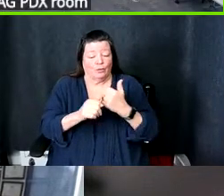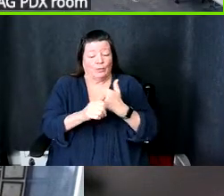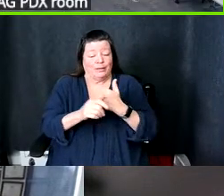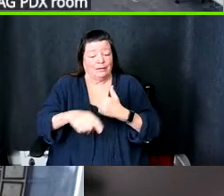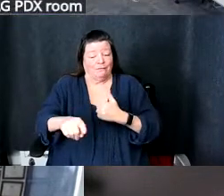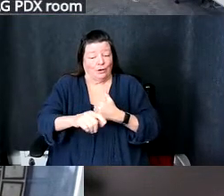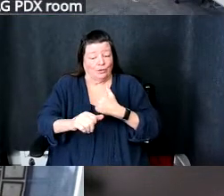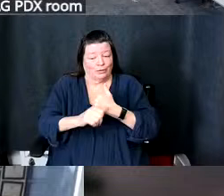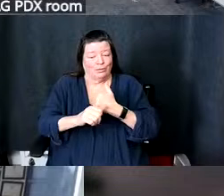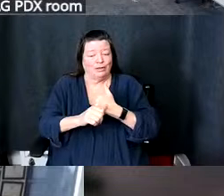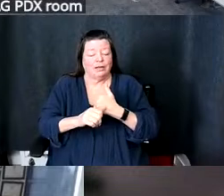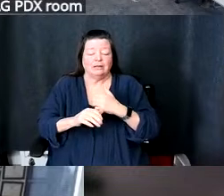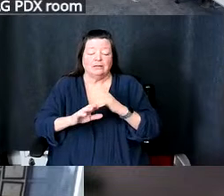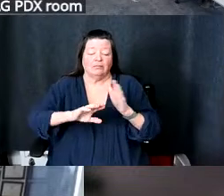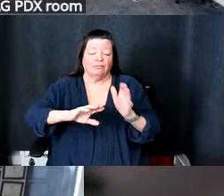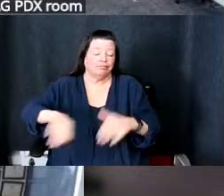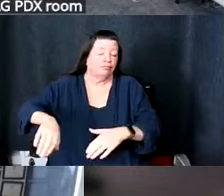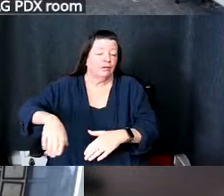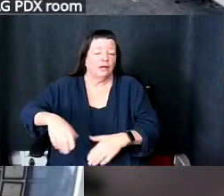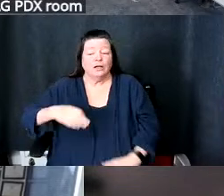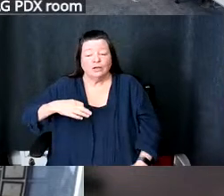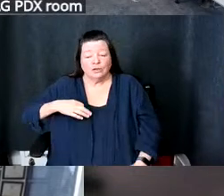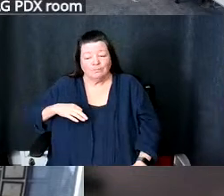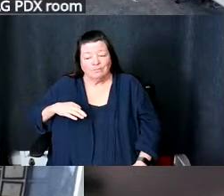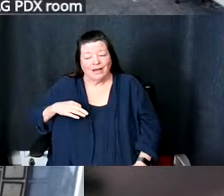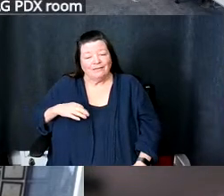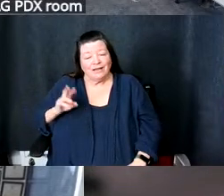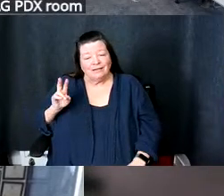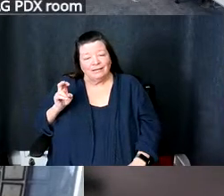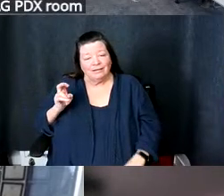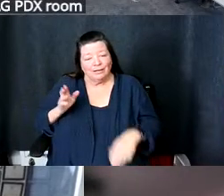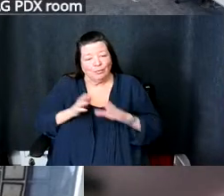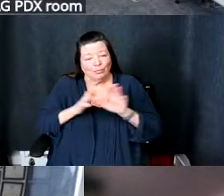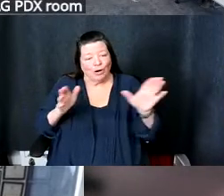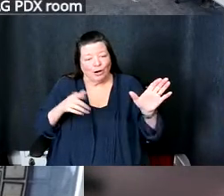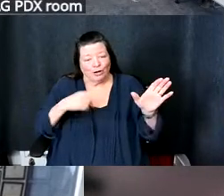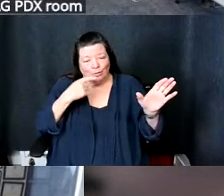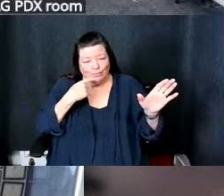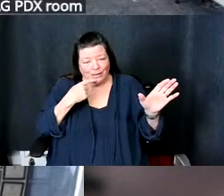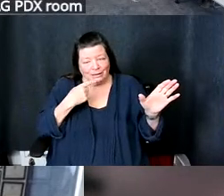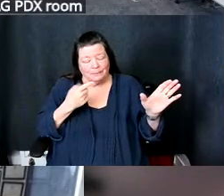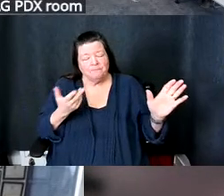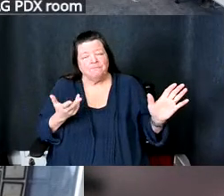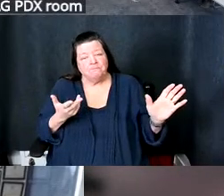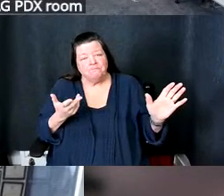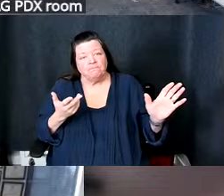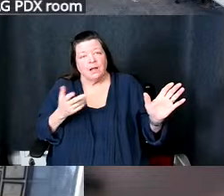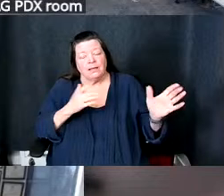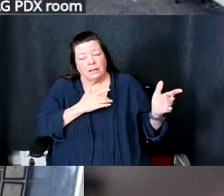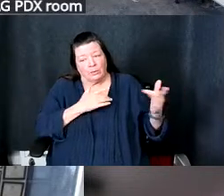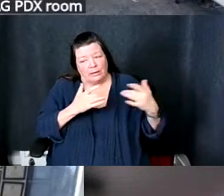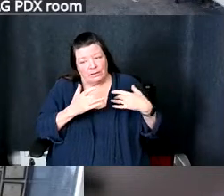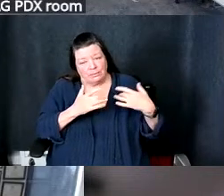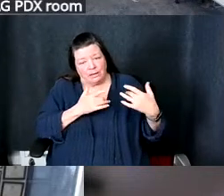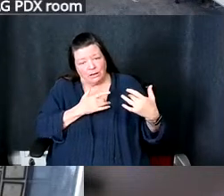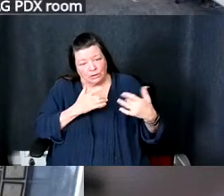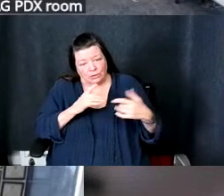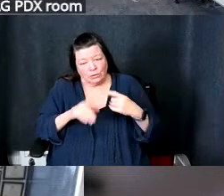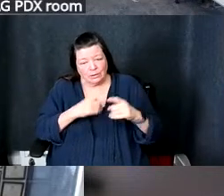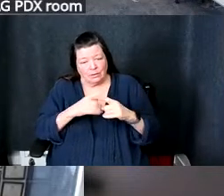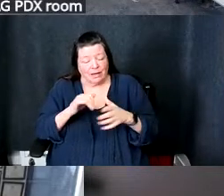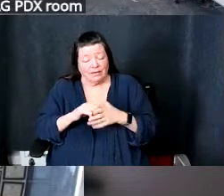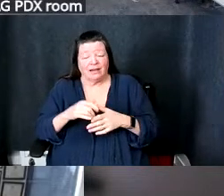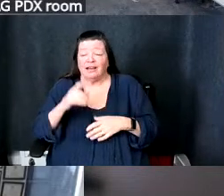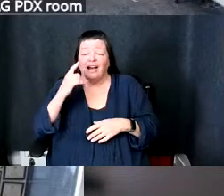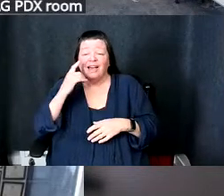to benefit a quote unquote broader public. So I would really, I think that these goals are